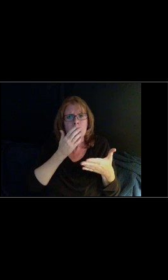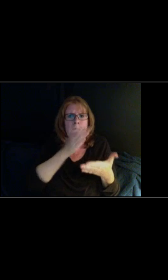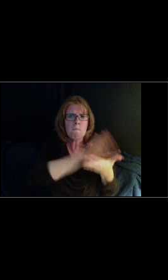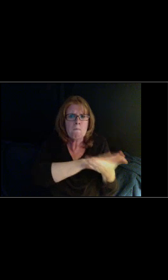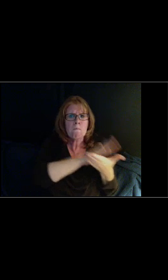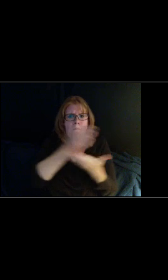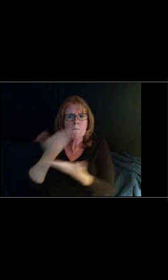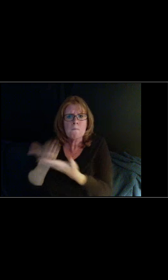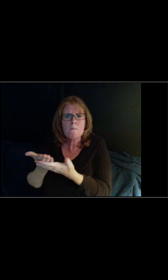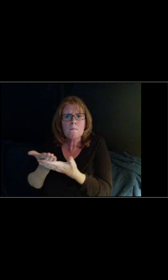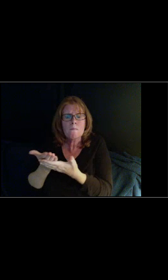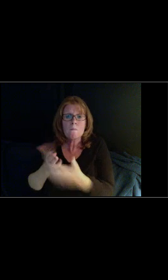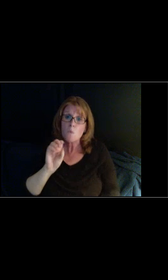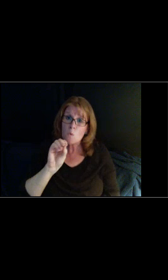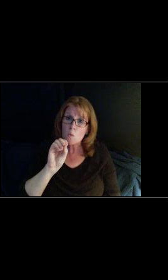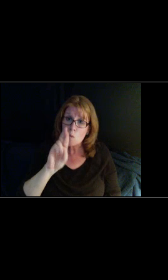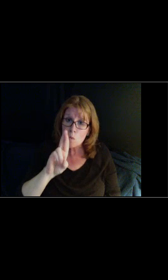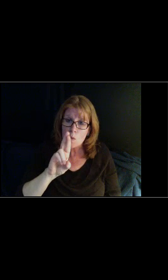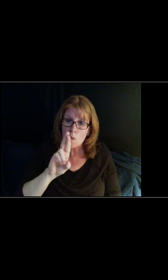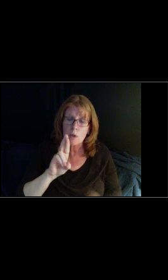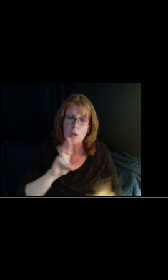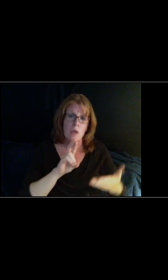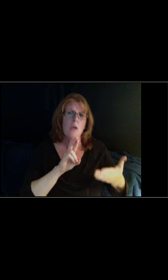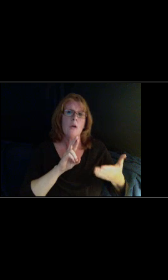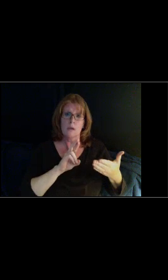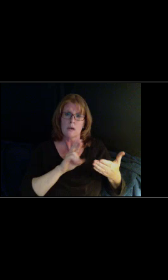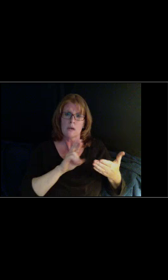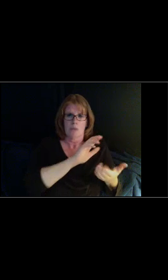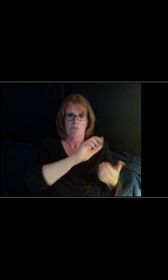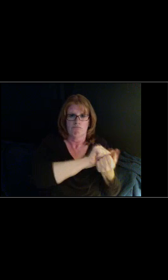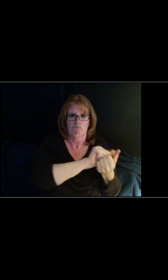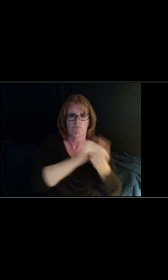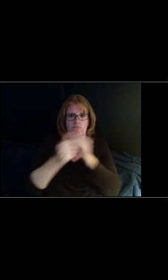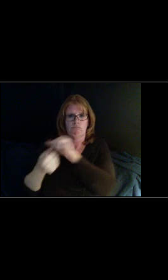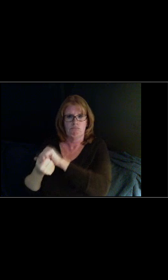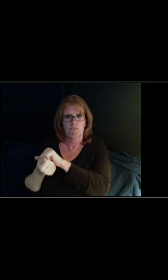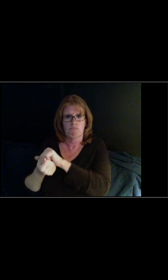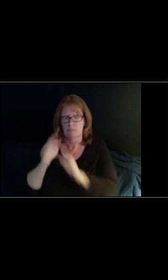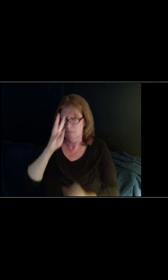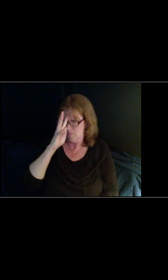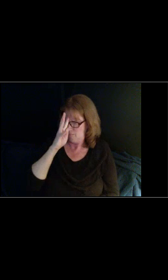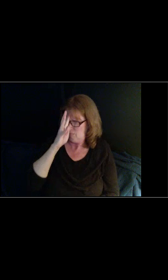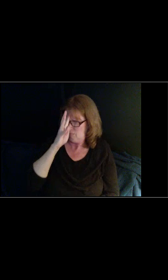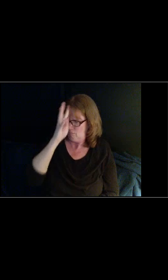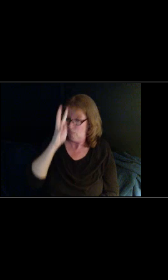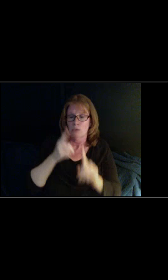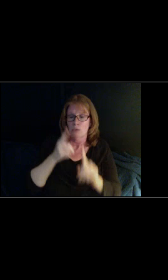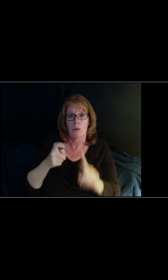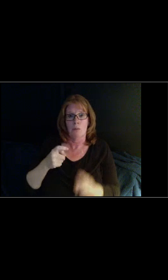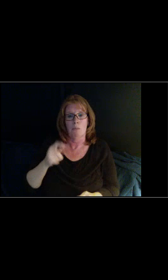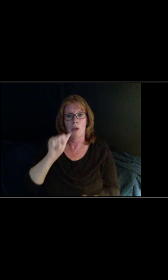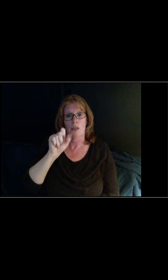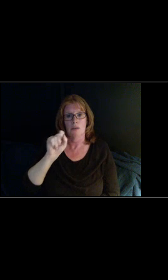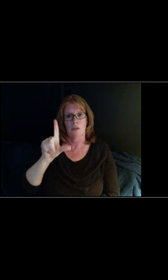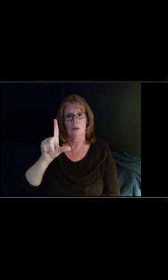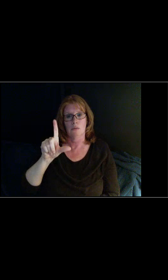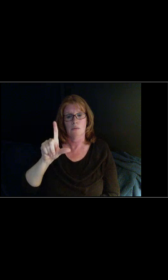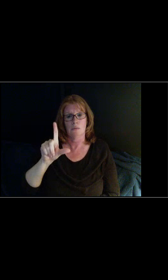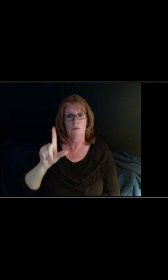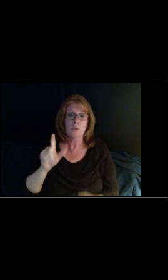But often you'll see that the information is, you may see the information comes from English and goes into ASL. It's adapted